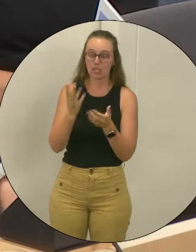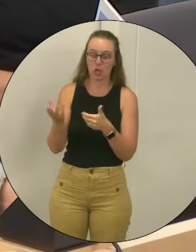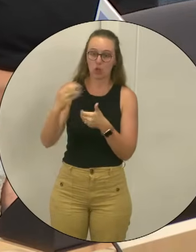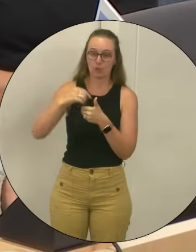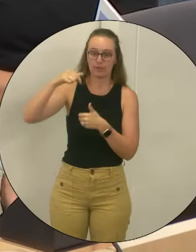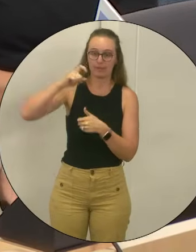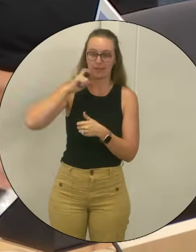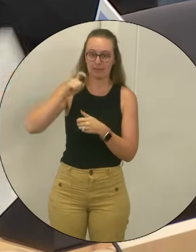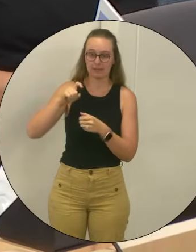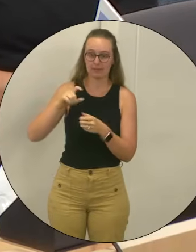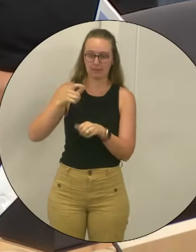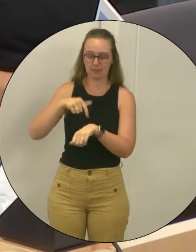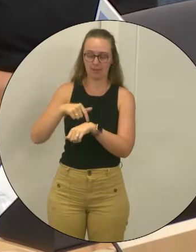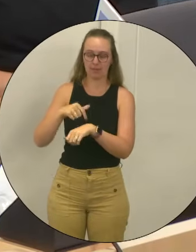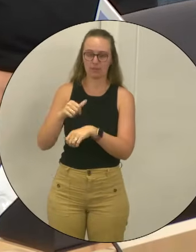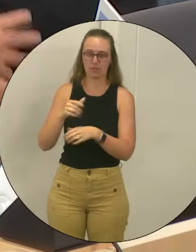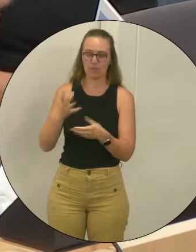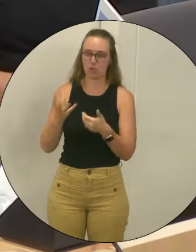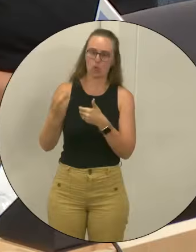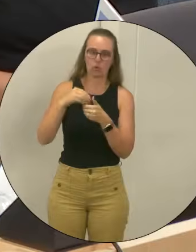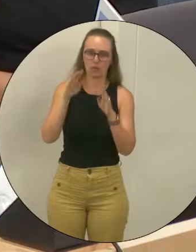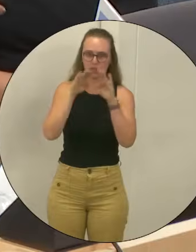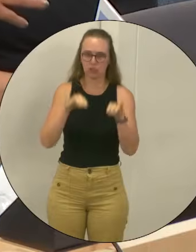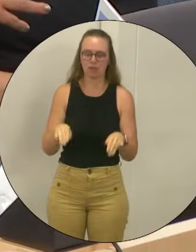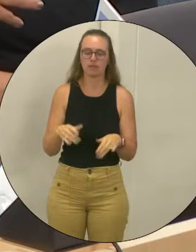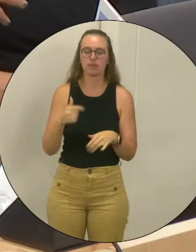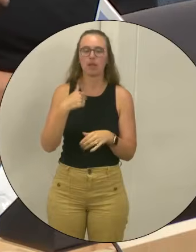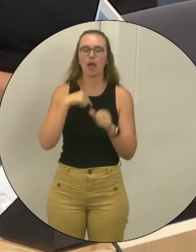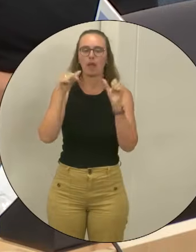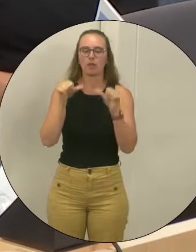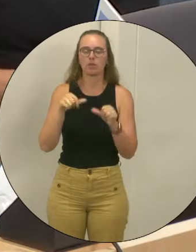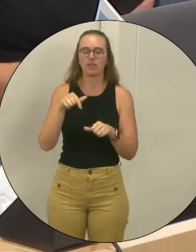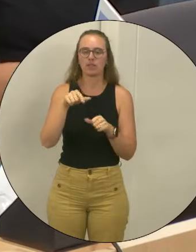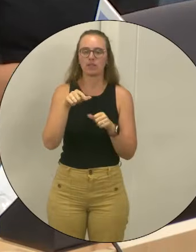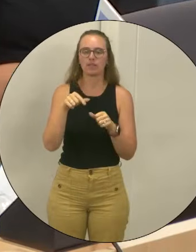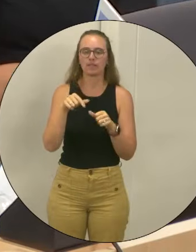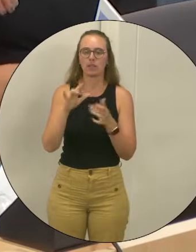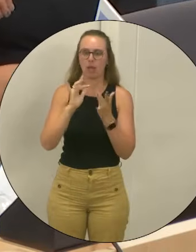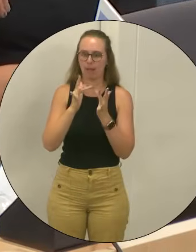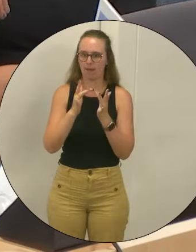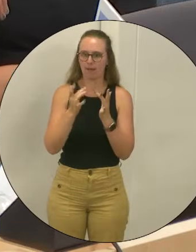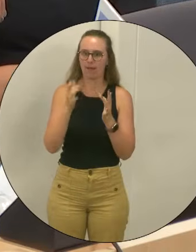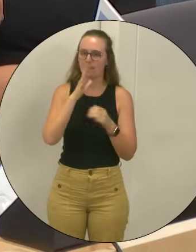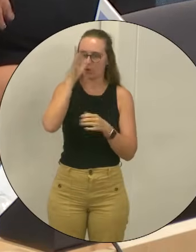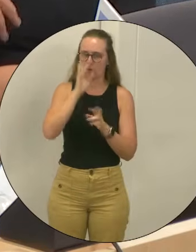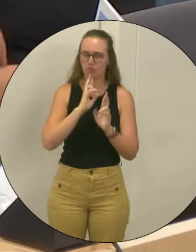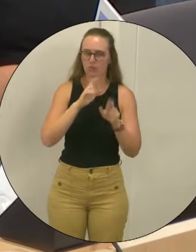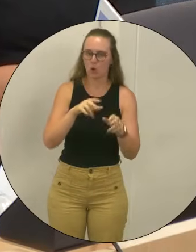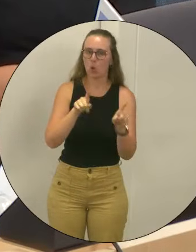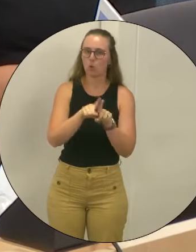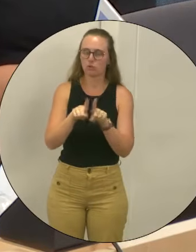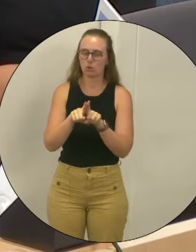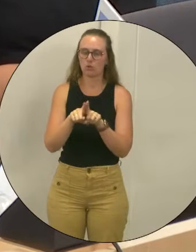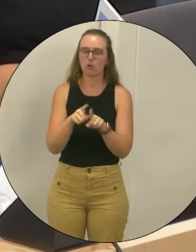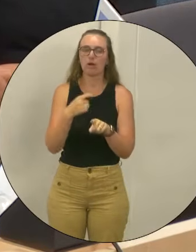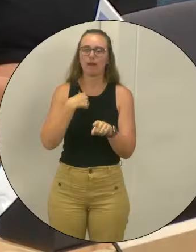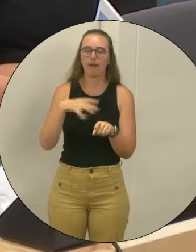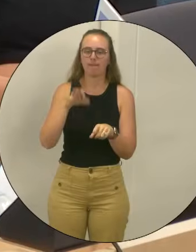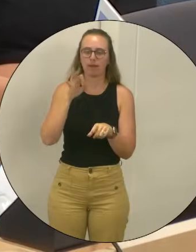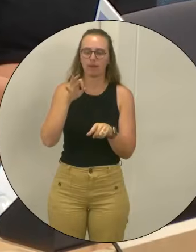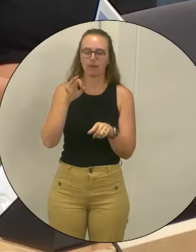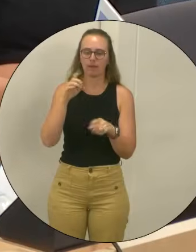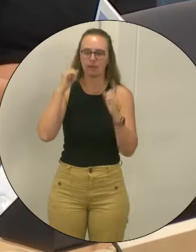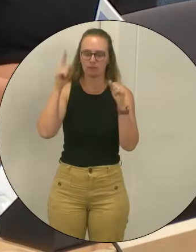sex scenes being allowed on the shelves? I posted this on social media, and a parent wrote back and said, also, I find it